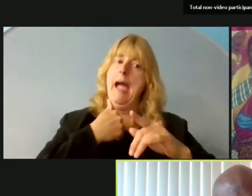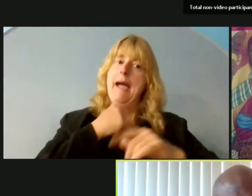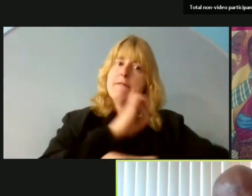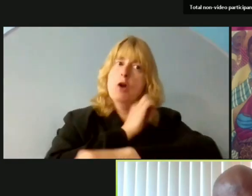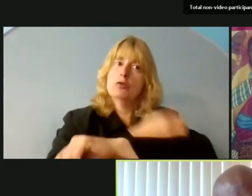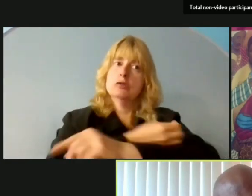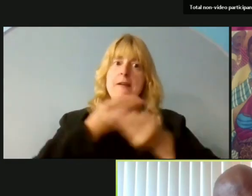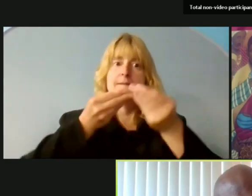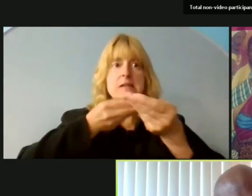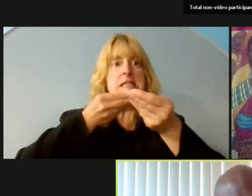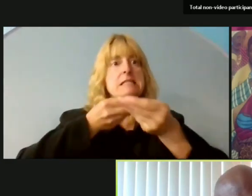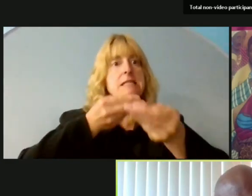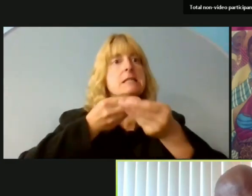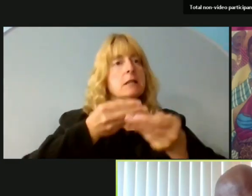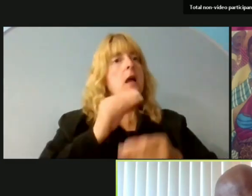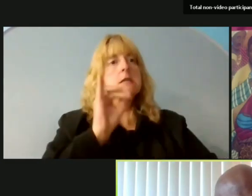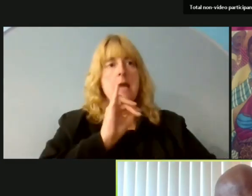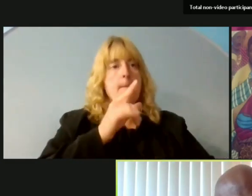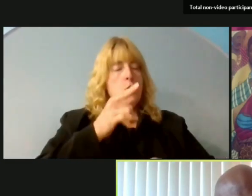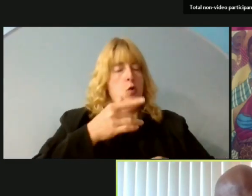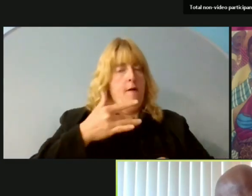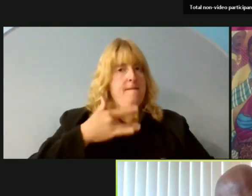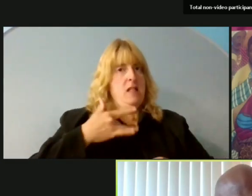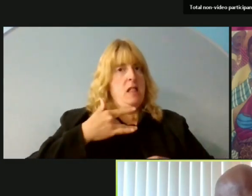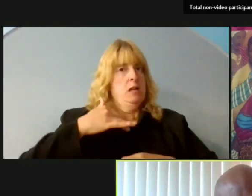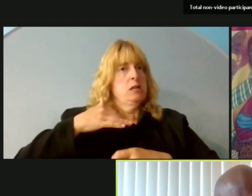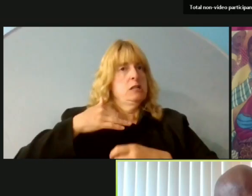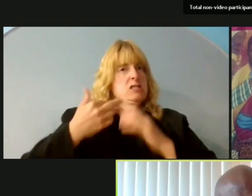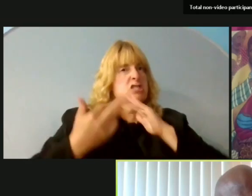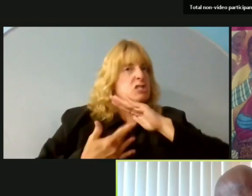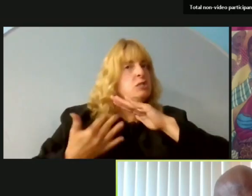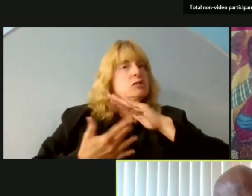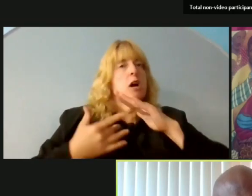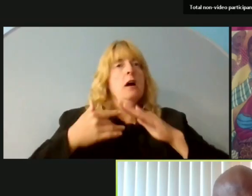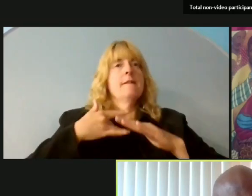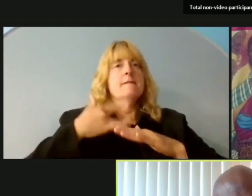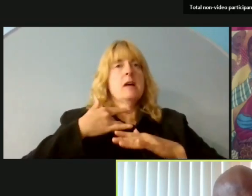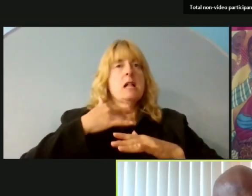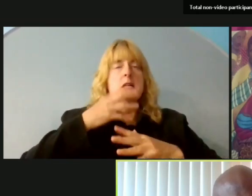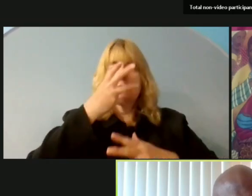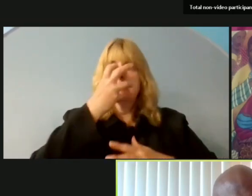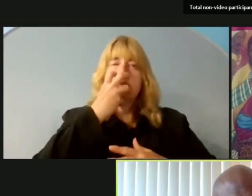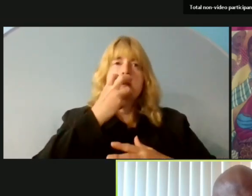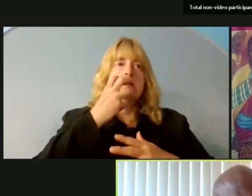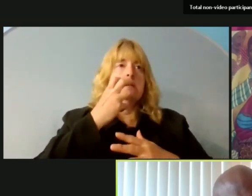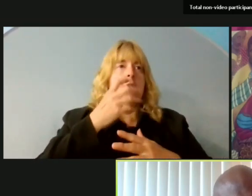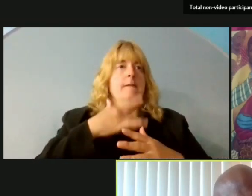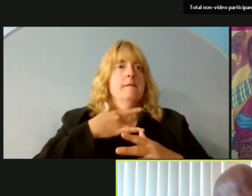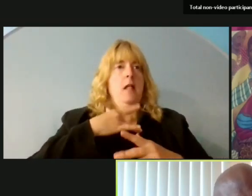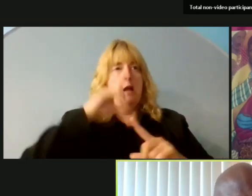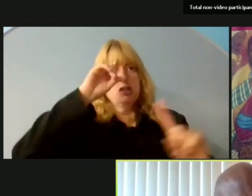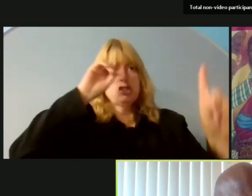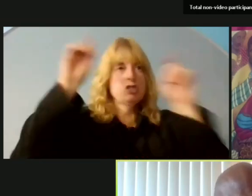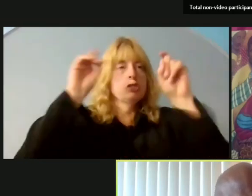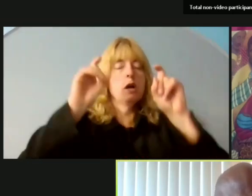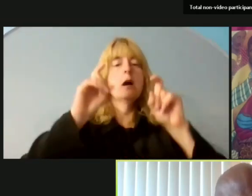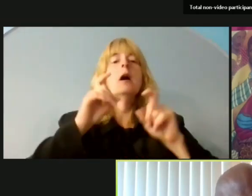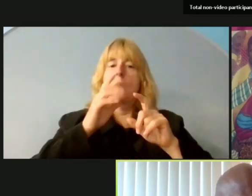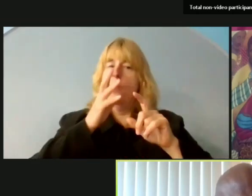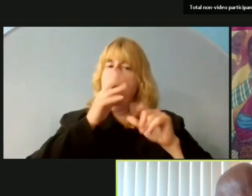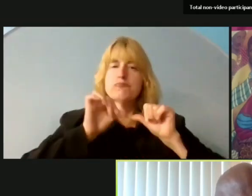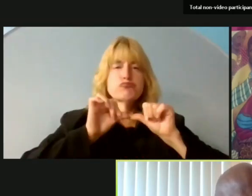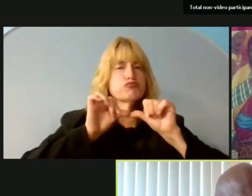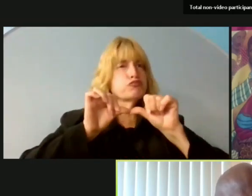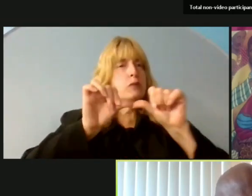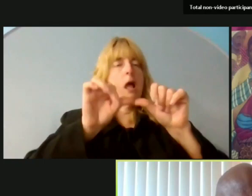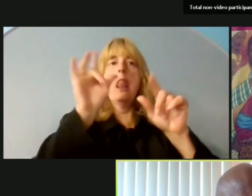your anger, your rage, your fury focused, like a martial artist, like an athlete,